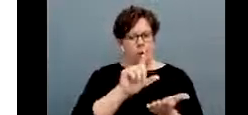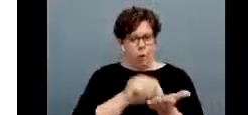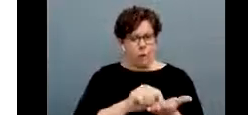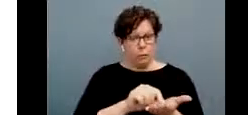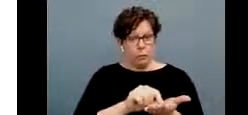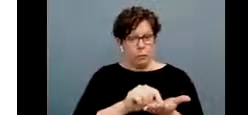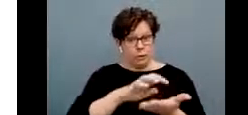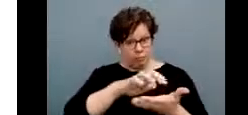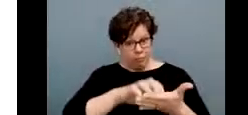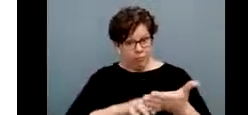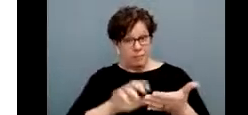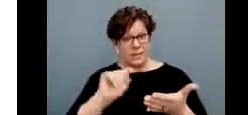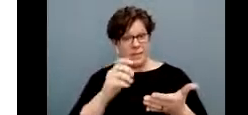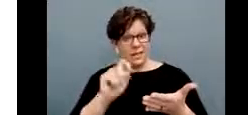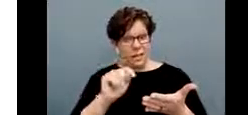drawing.